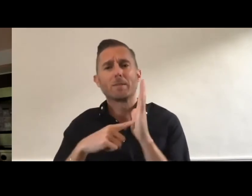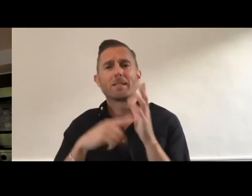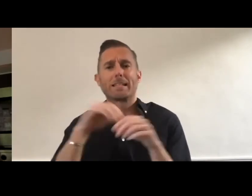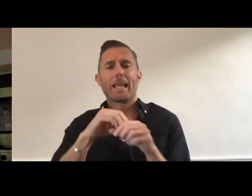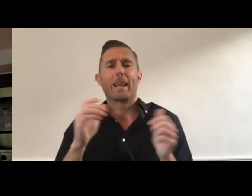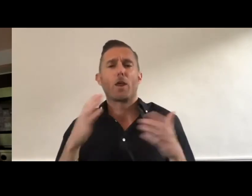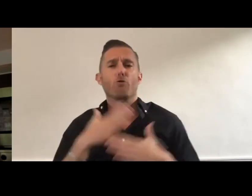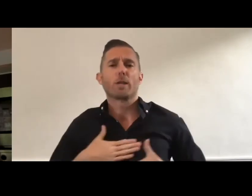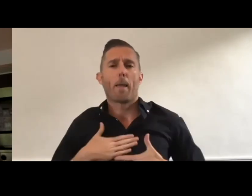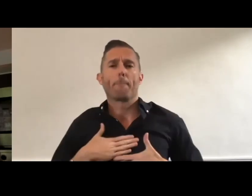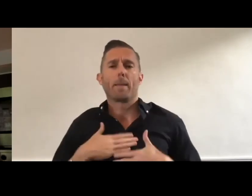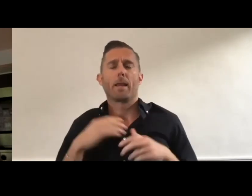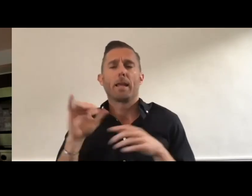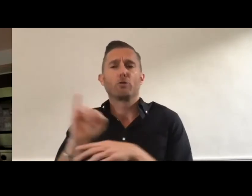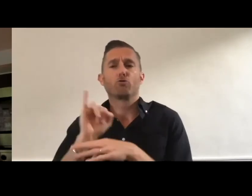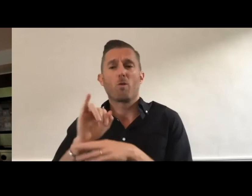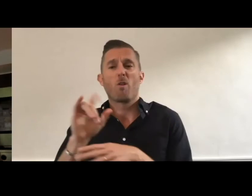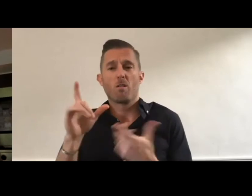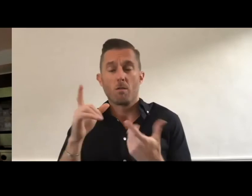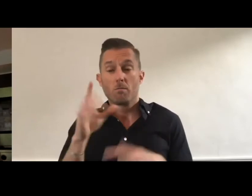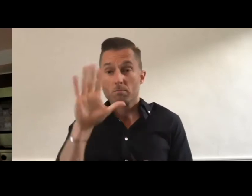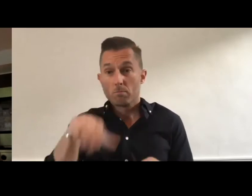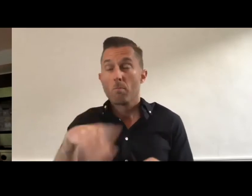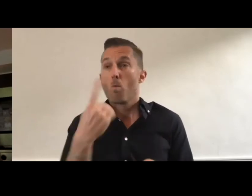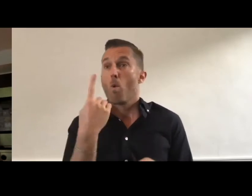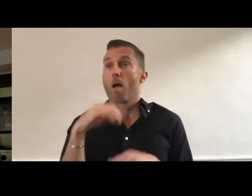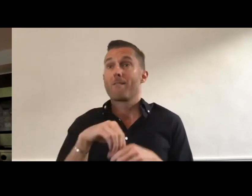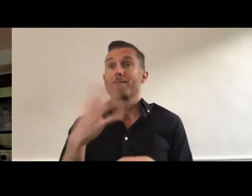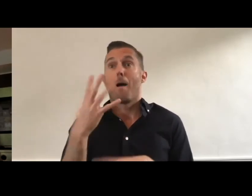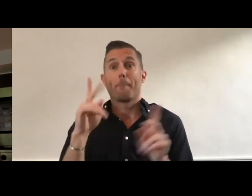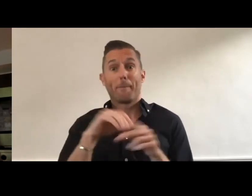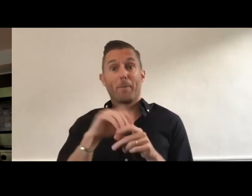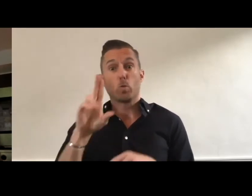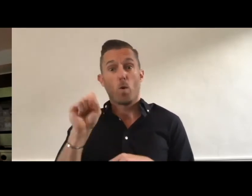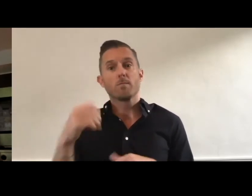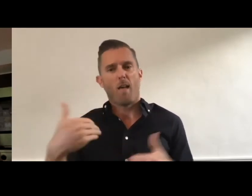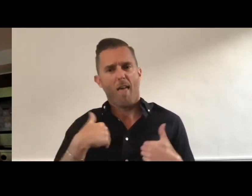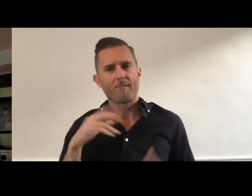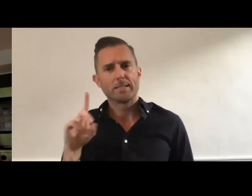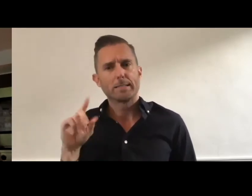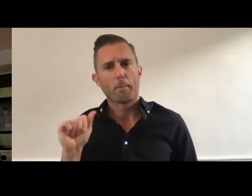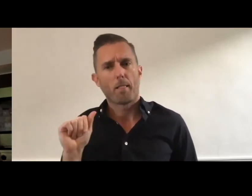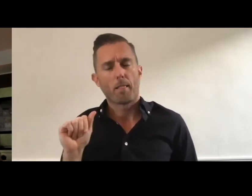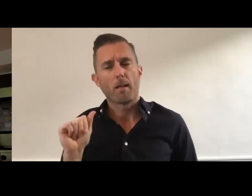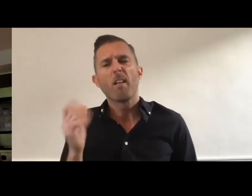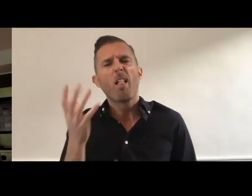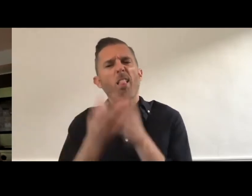in 5 people having a disability in the US today, the lack of representation, just